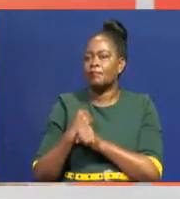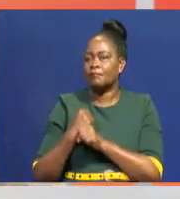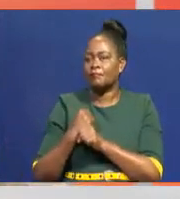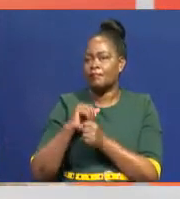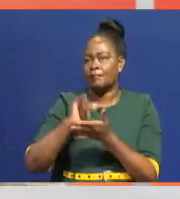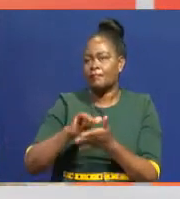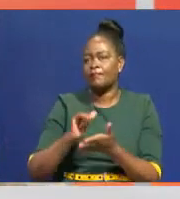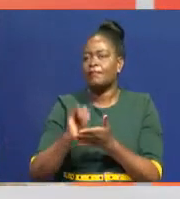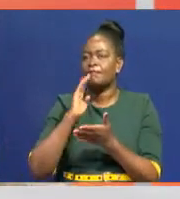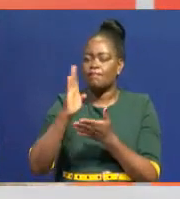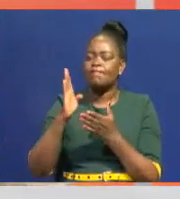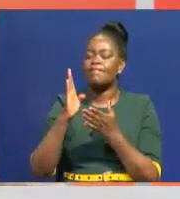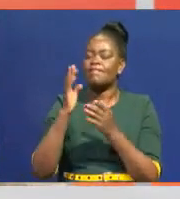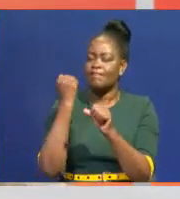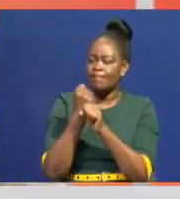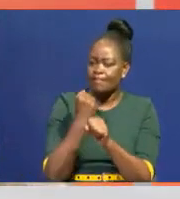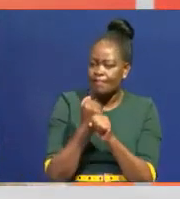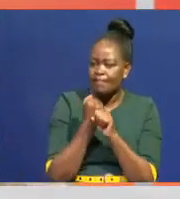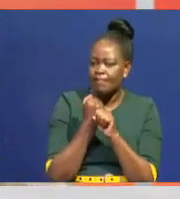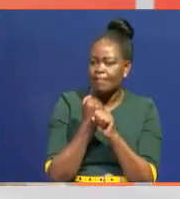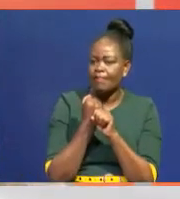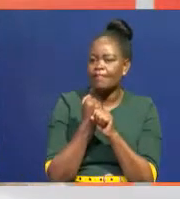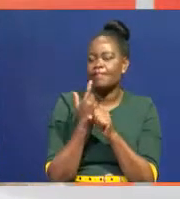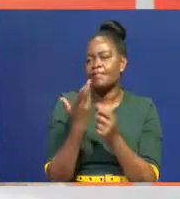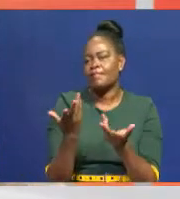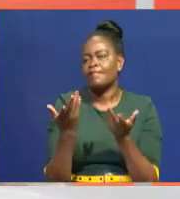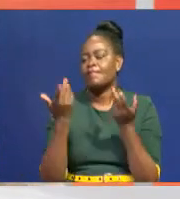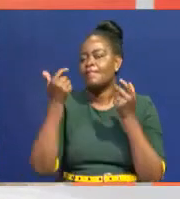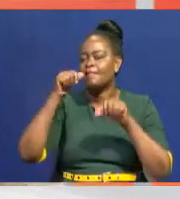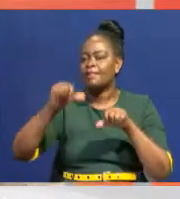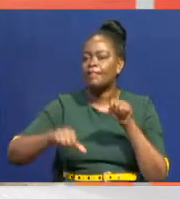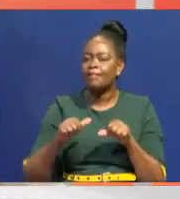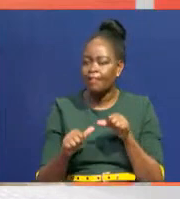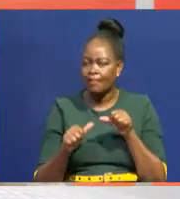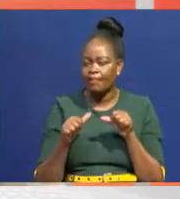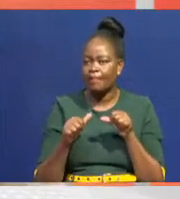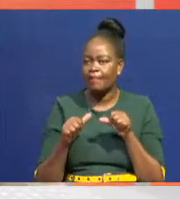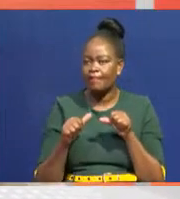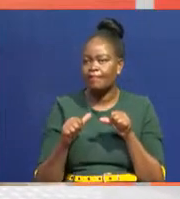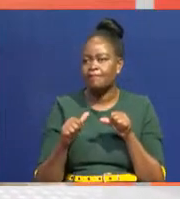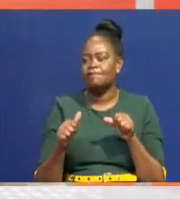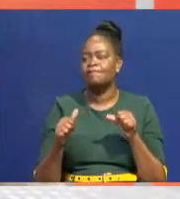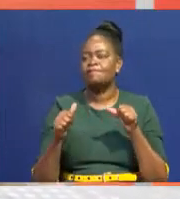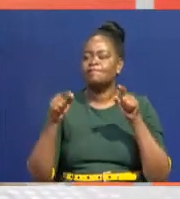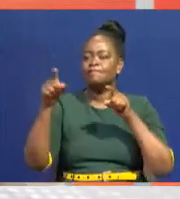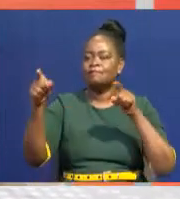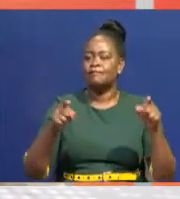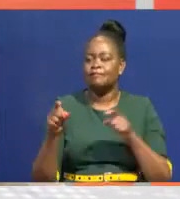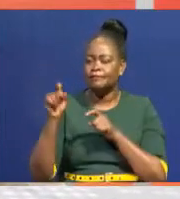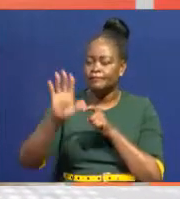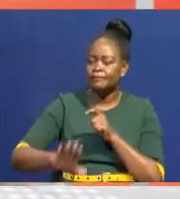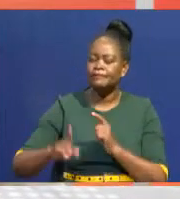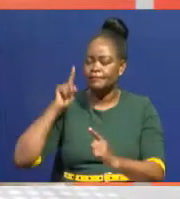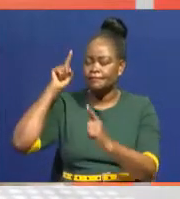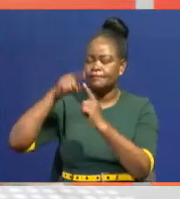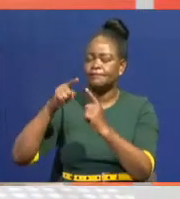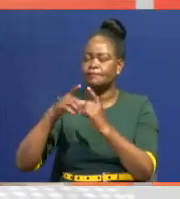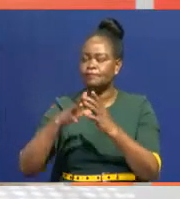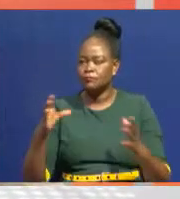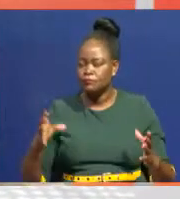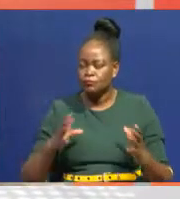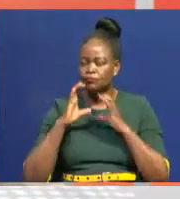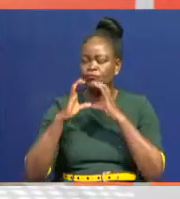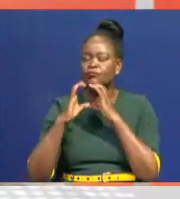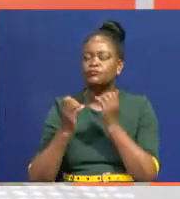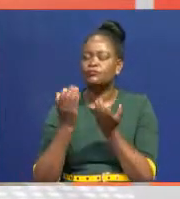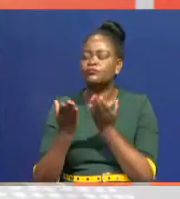are being put in place in terms of regulating the industry for purposes of expanding communication services